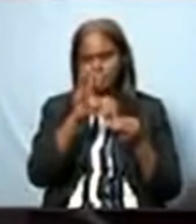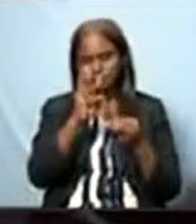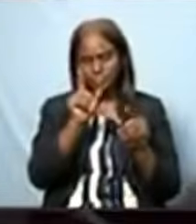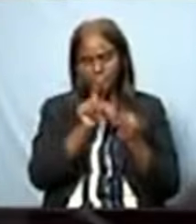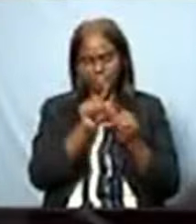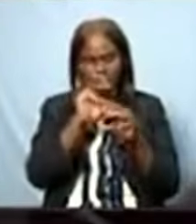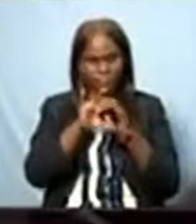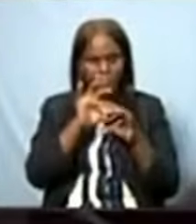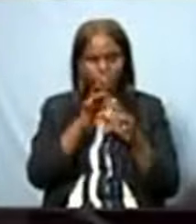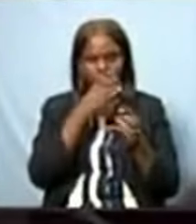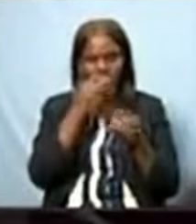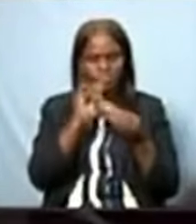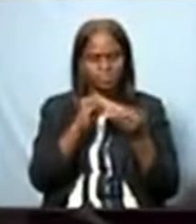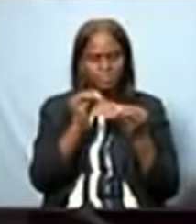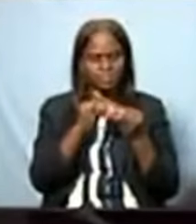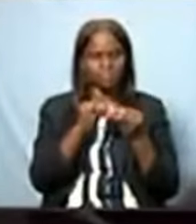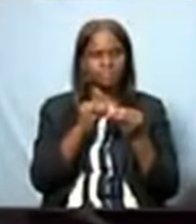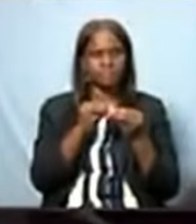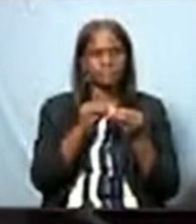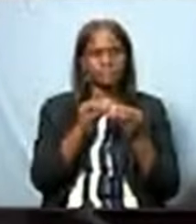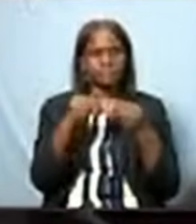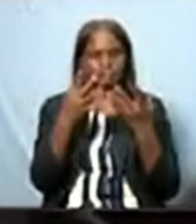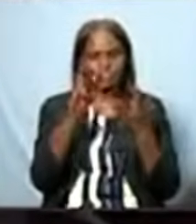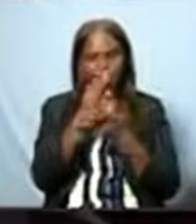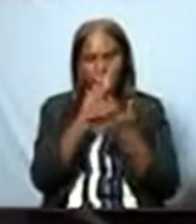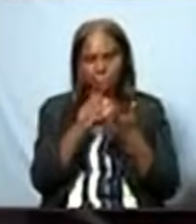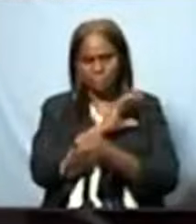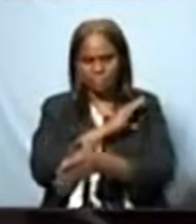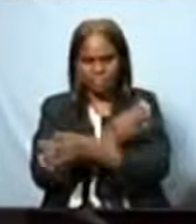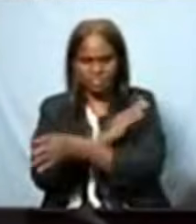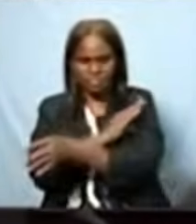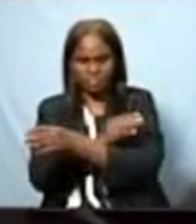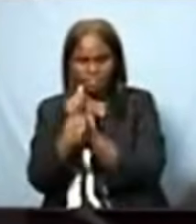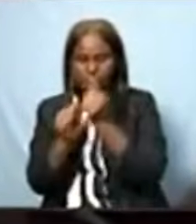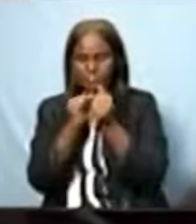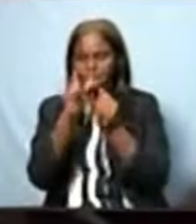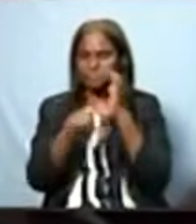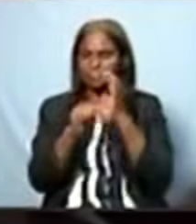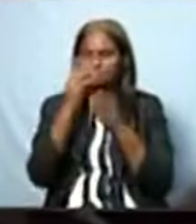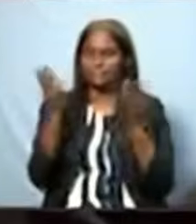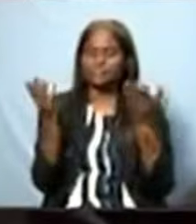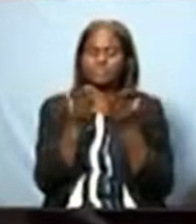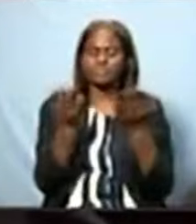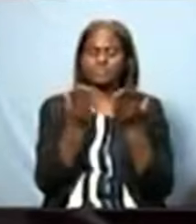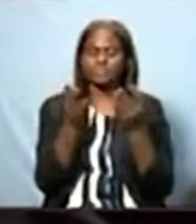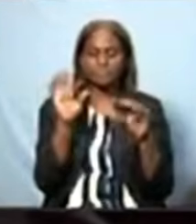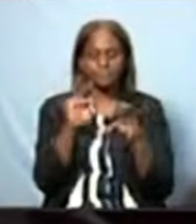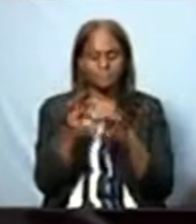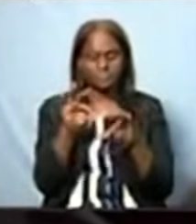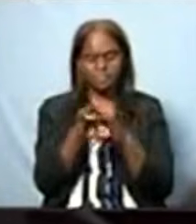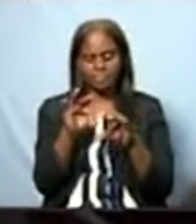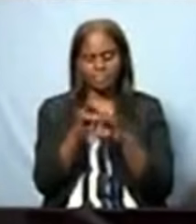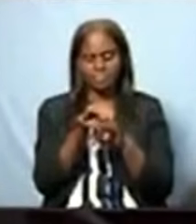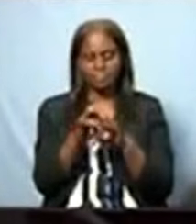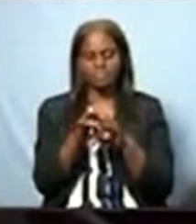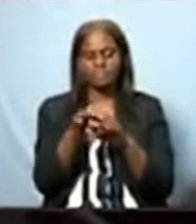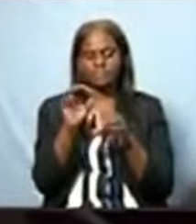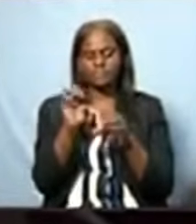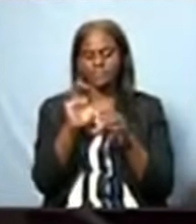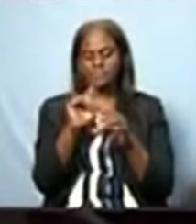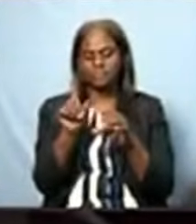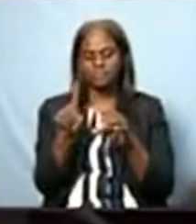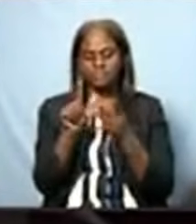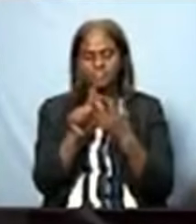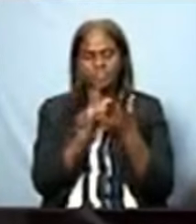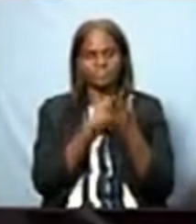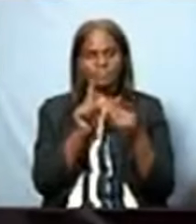and the Electoral Commission Act number, because it gives some of the powers which are not defined in the Electoral Commission Act to